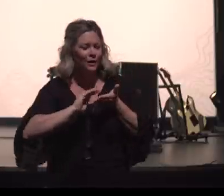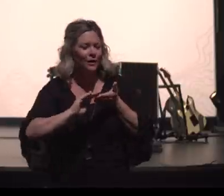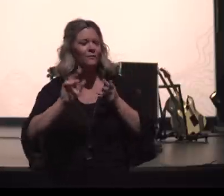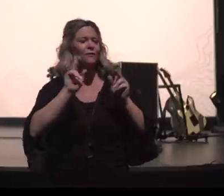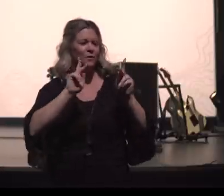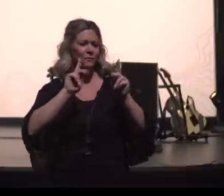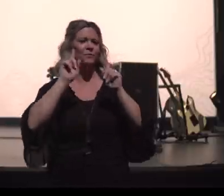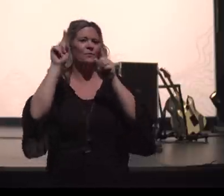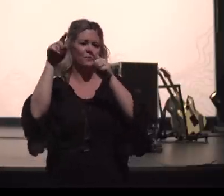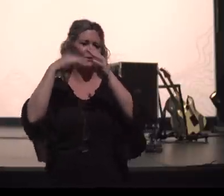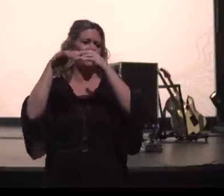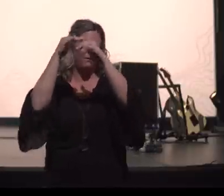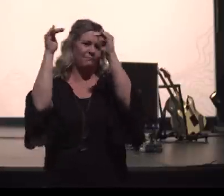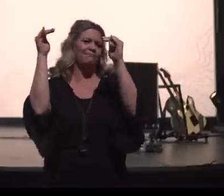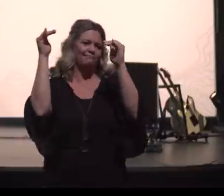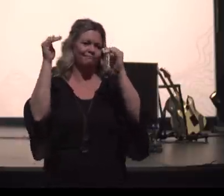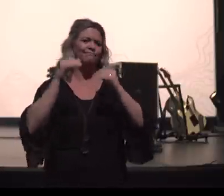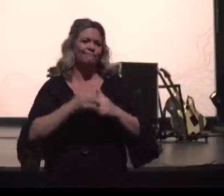do.